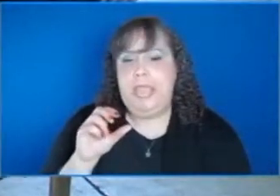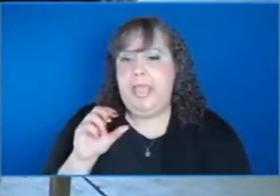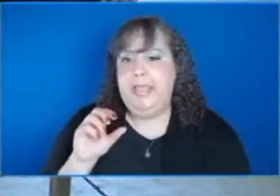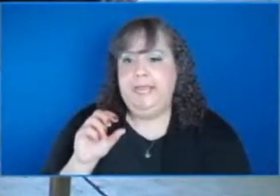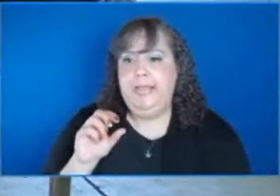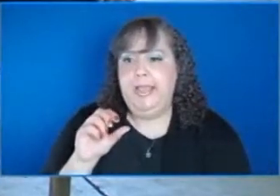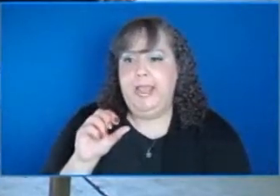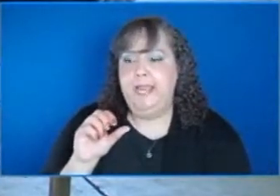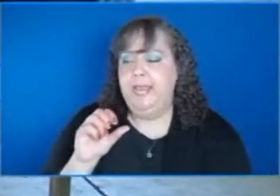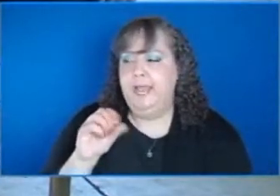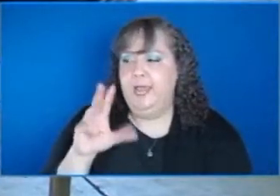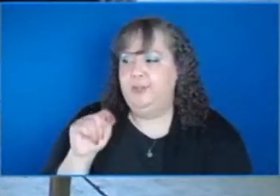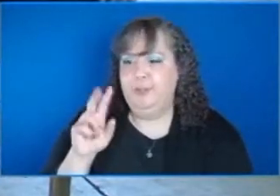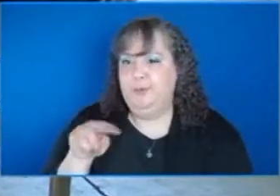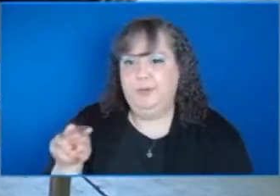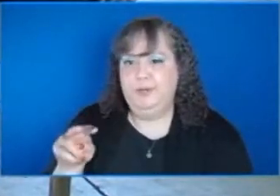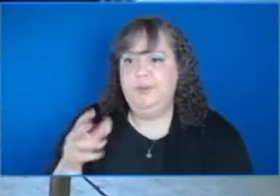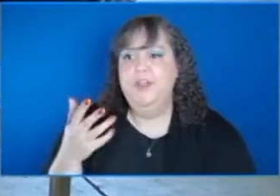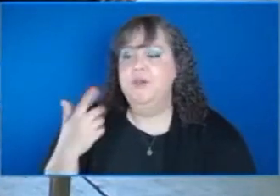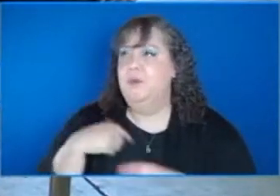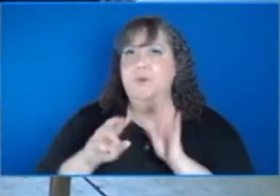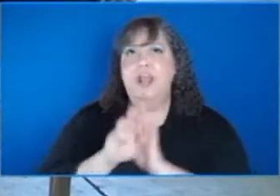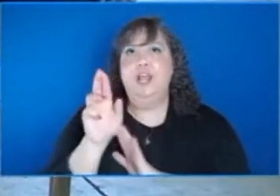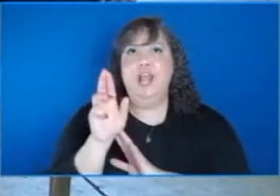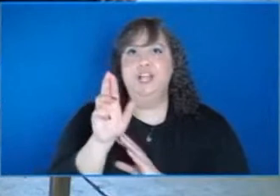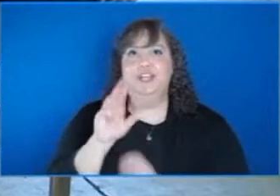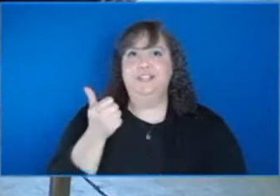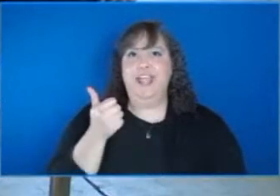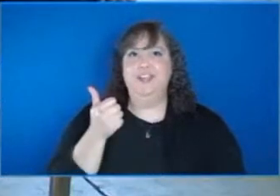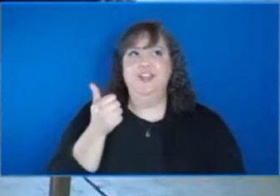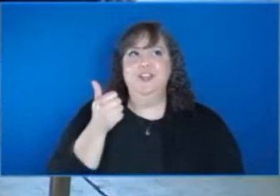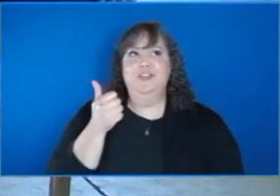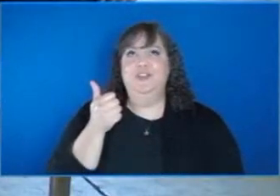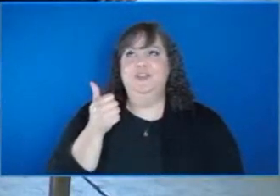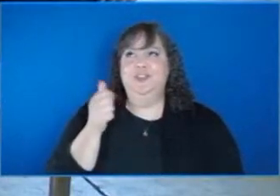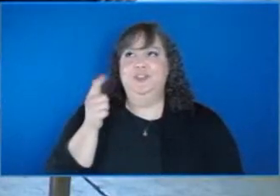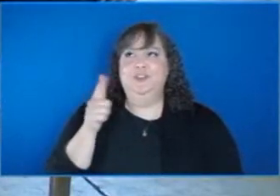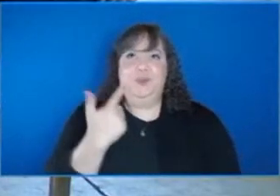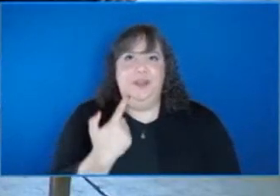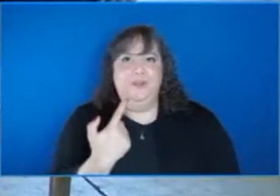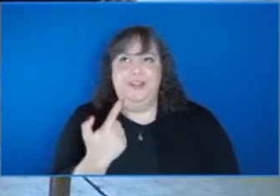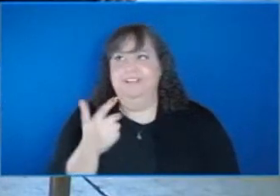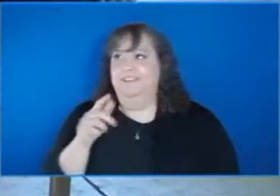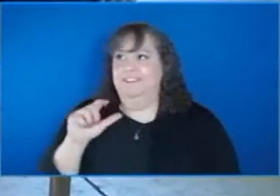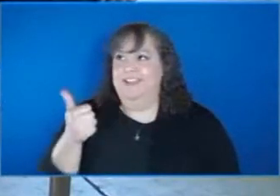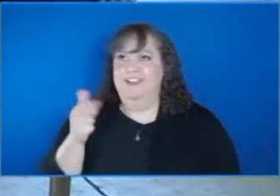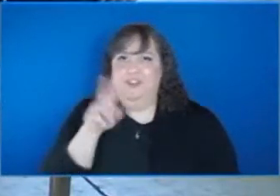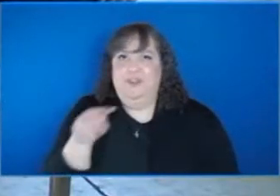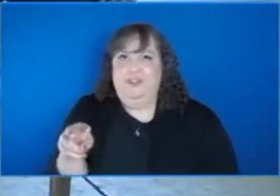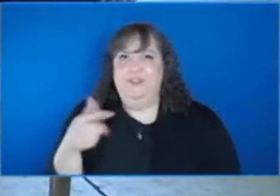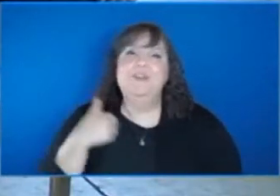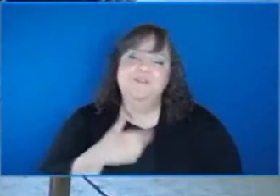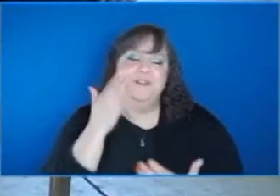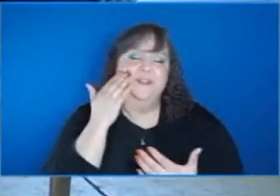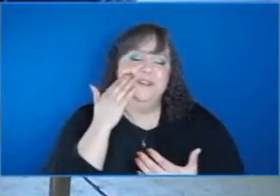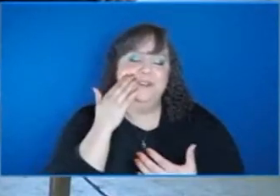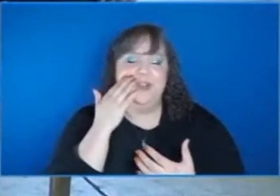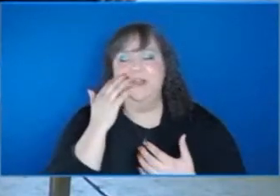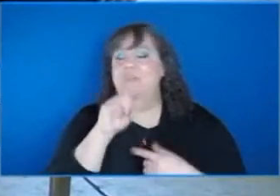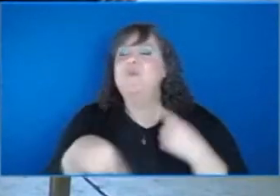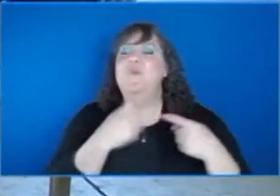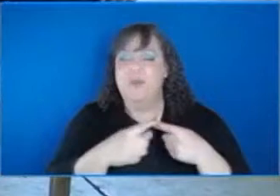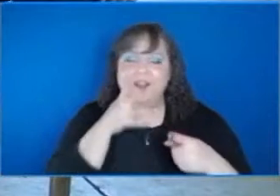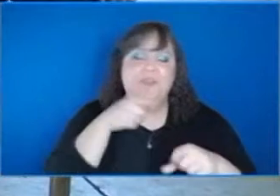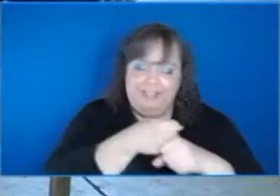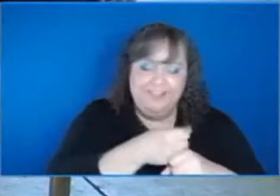When we launch at 10:21, as soon as we launch, then that'll set the date for DART's collision with Dimorphos. So awesome, and then we